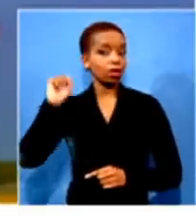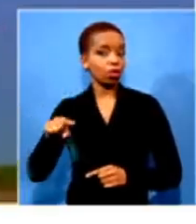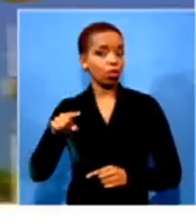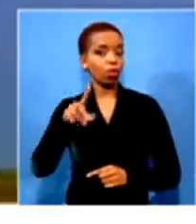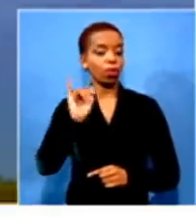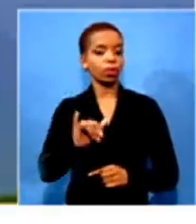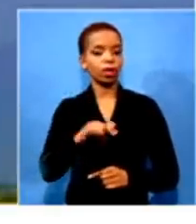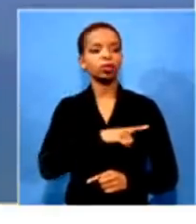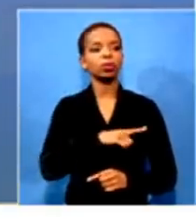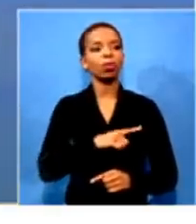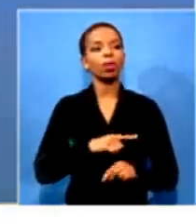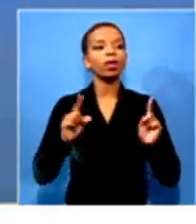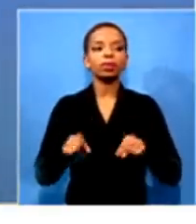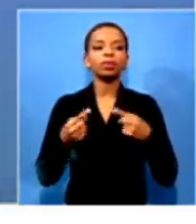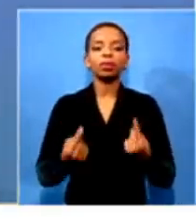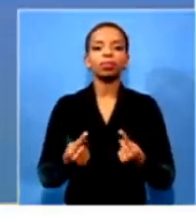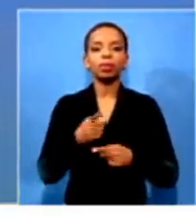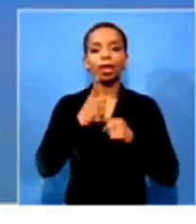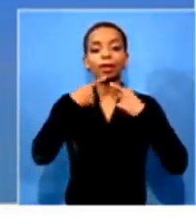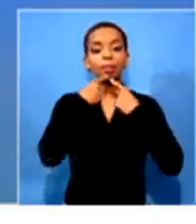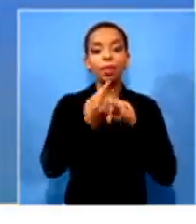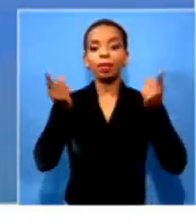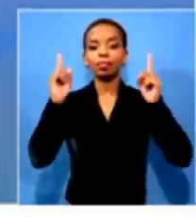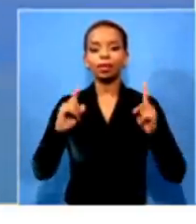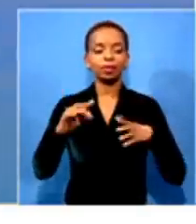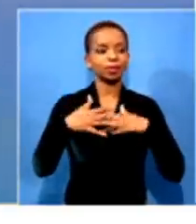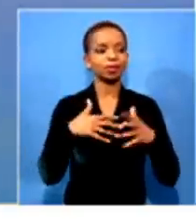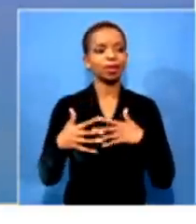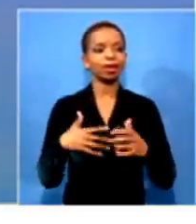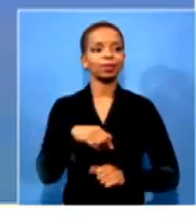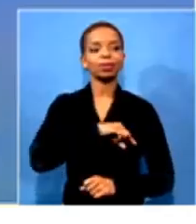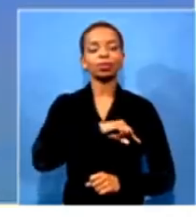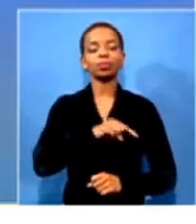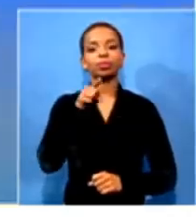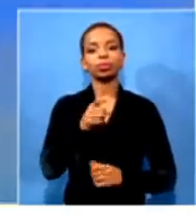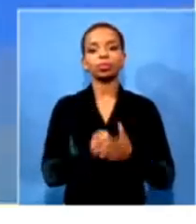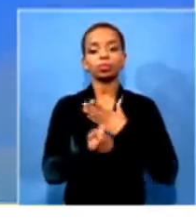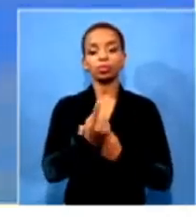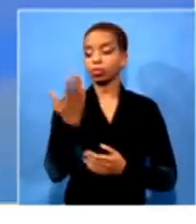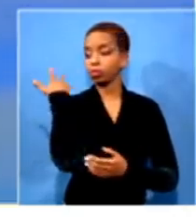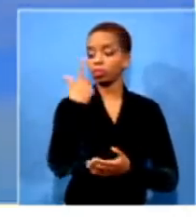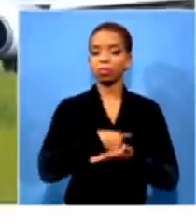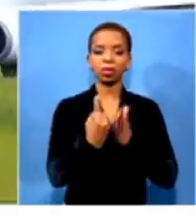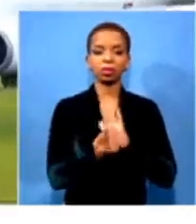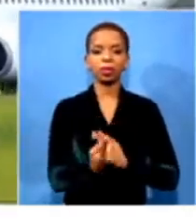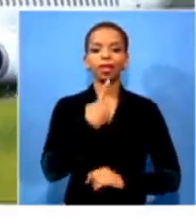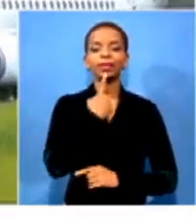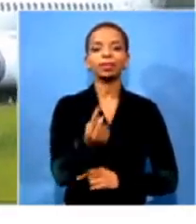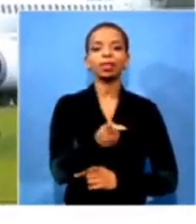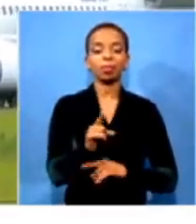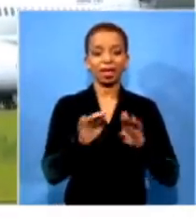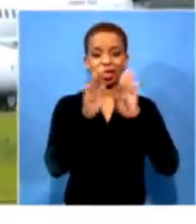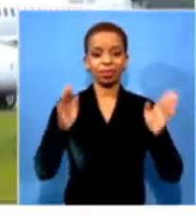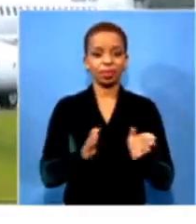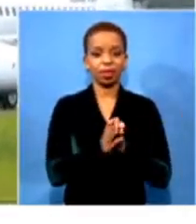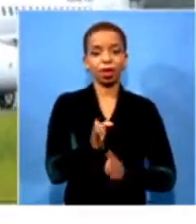haven't been able to publish any draft that is worth engaging on. And last week, when they eventually did say that there was something on the table, it turns